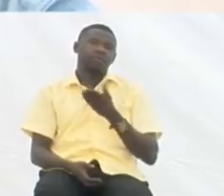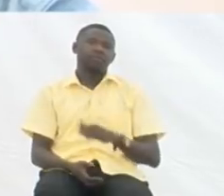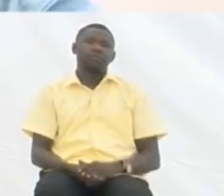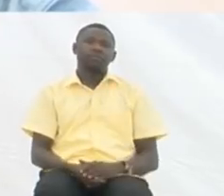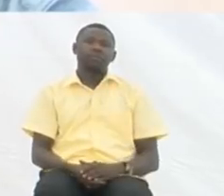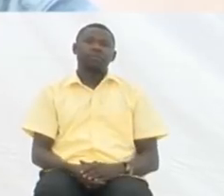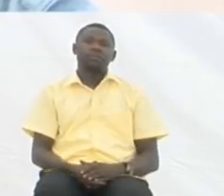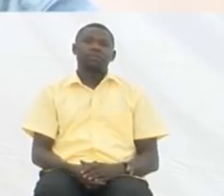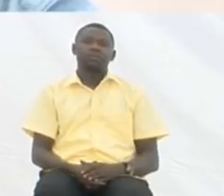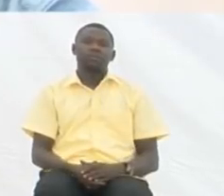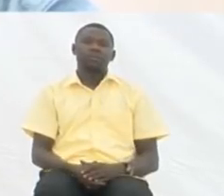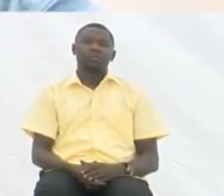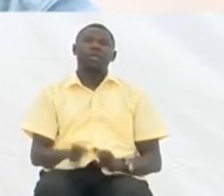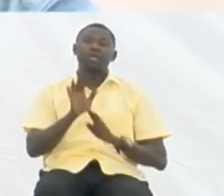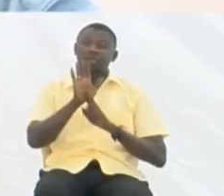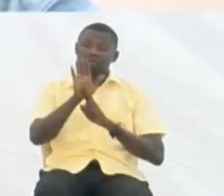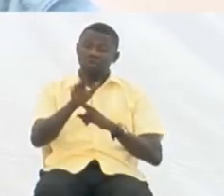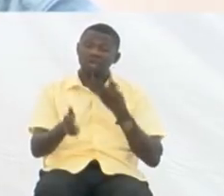If you were to say